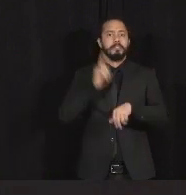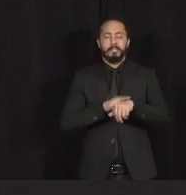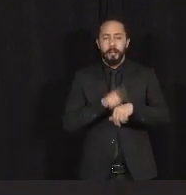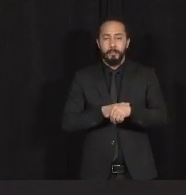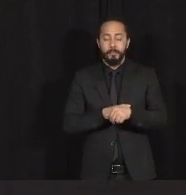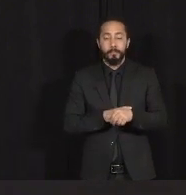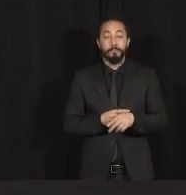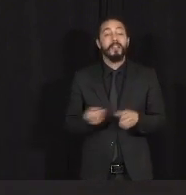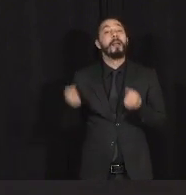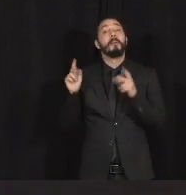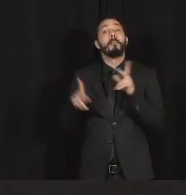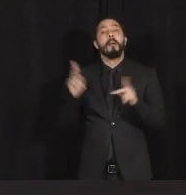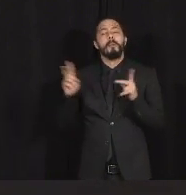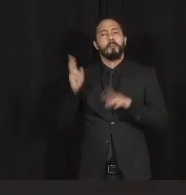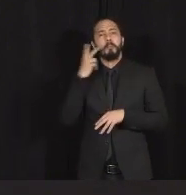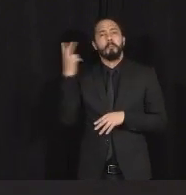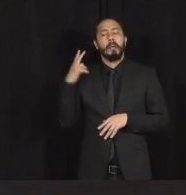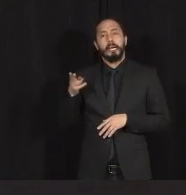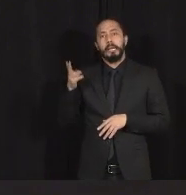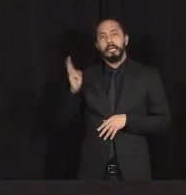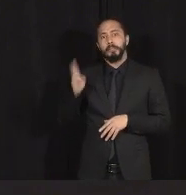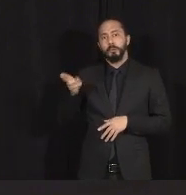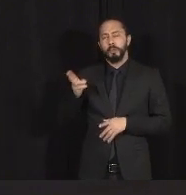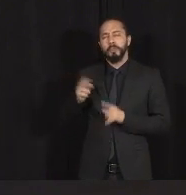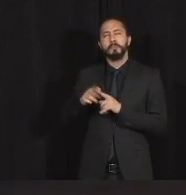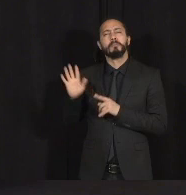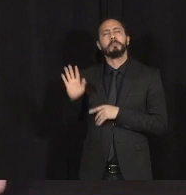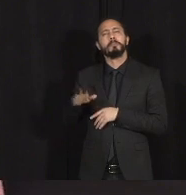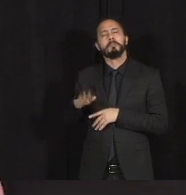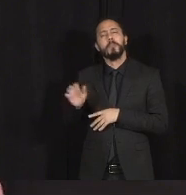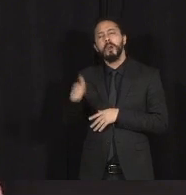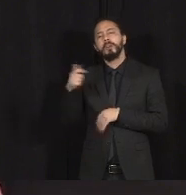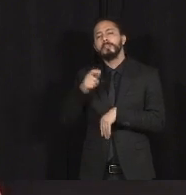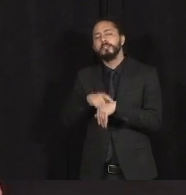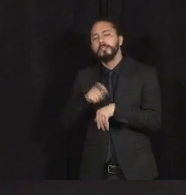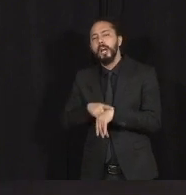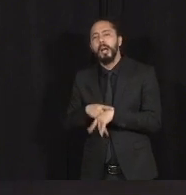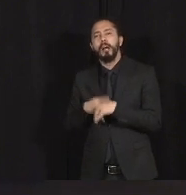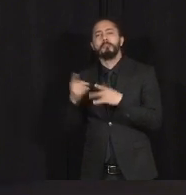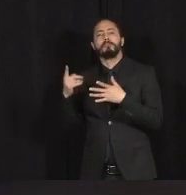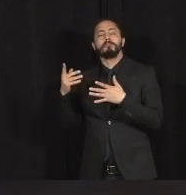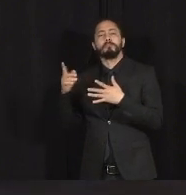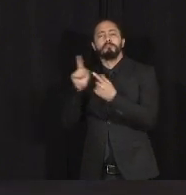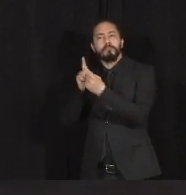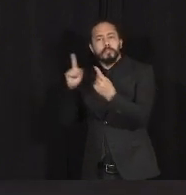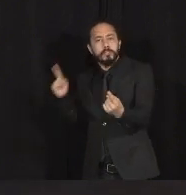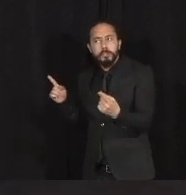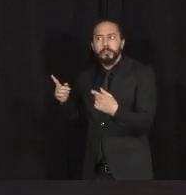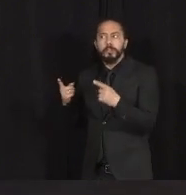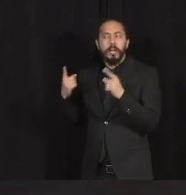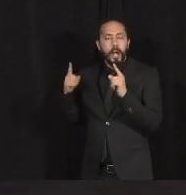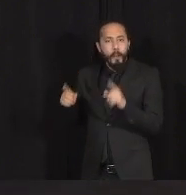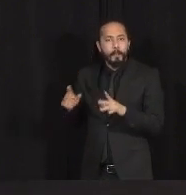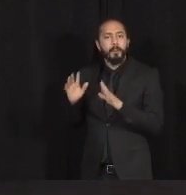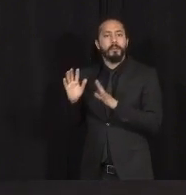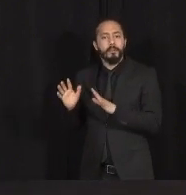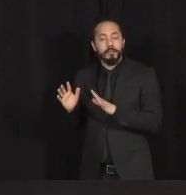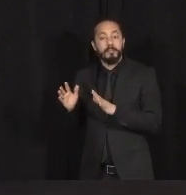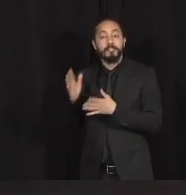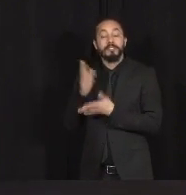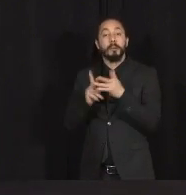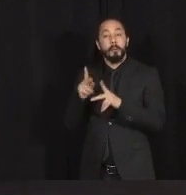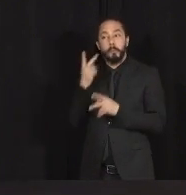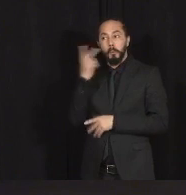when social distancing was requested and complied with. And some people will point back to